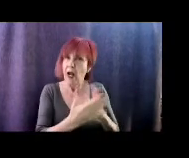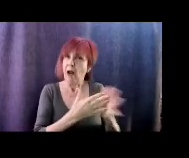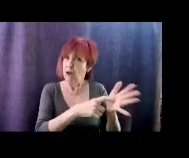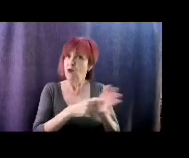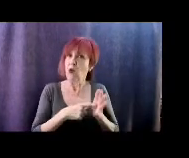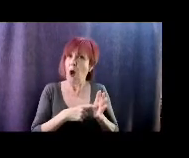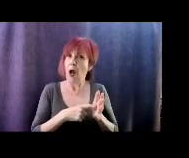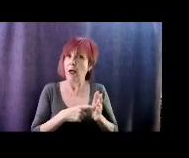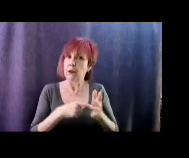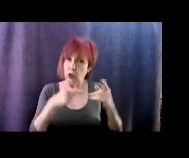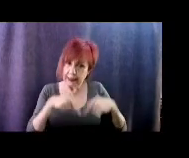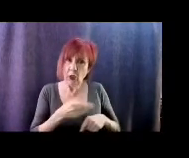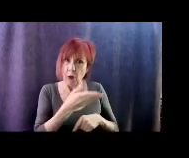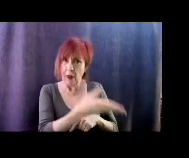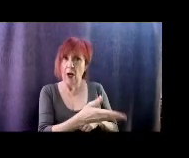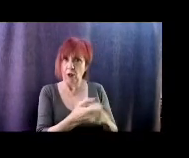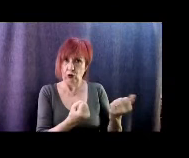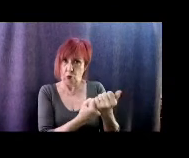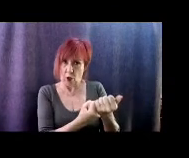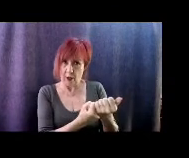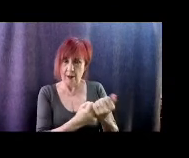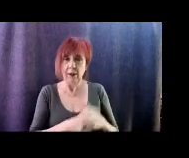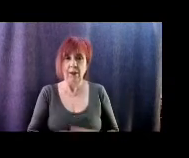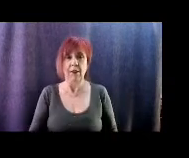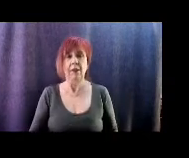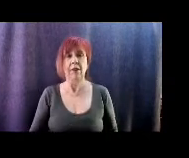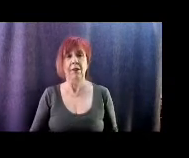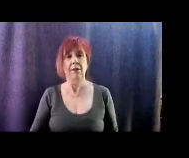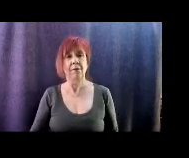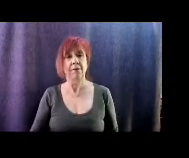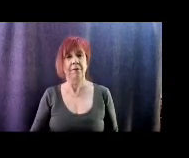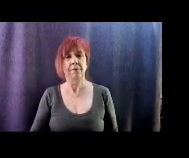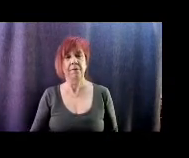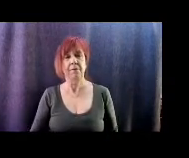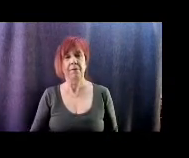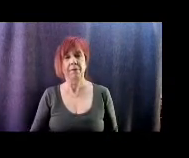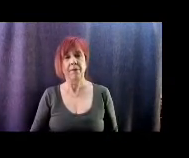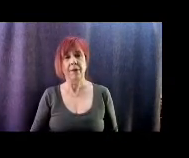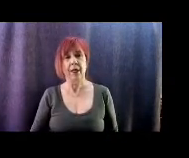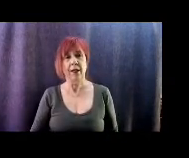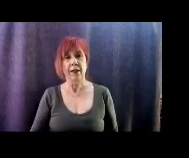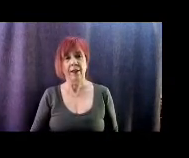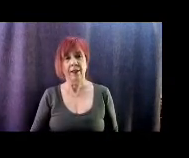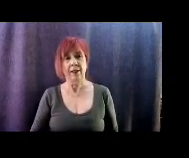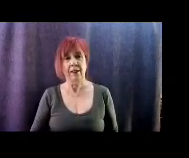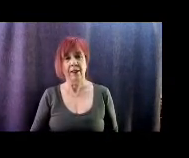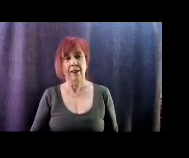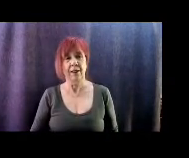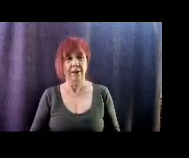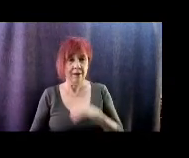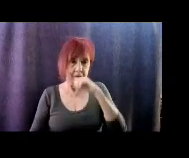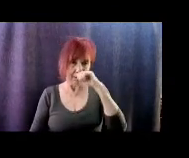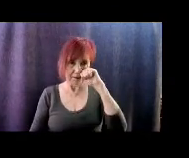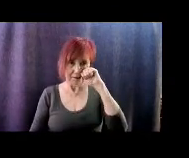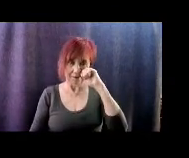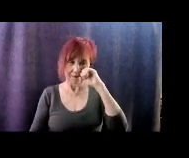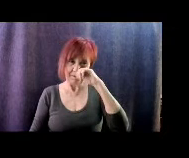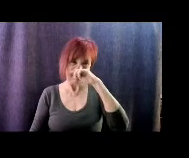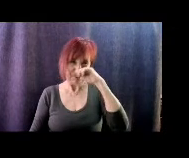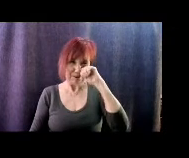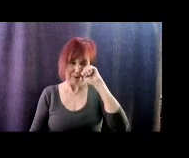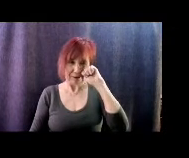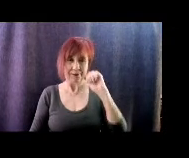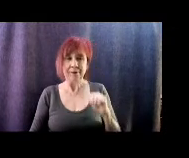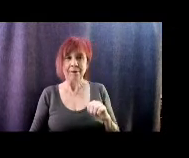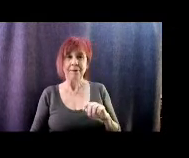Following is several different things you can use to do an appropriate job match. On